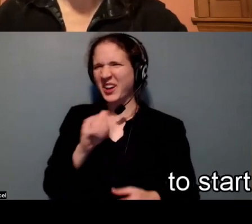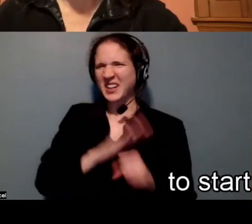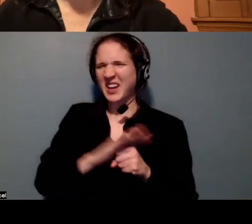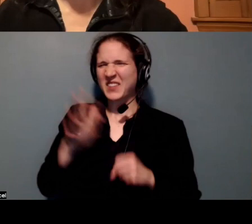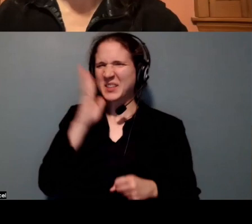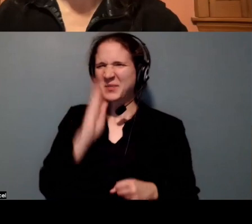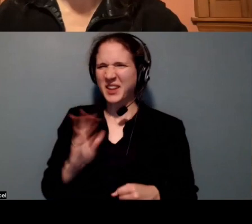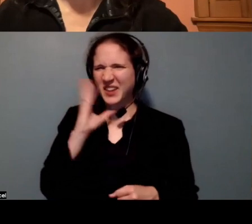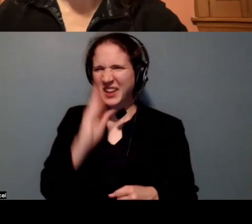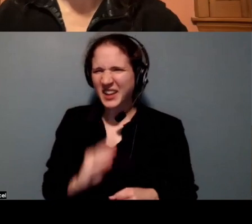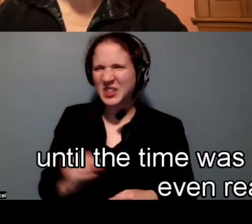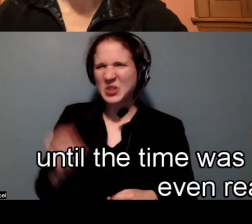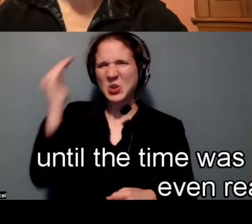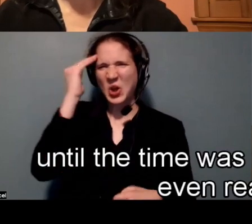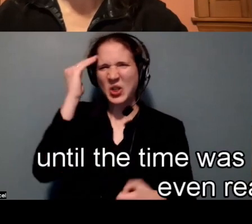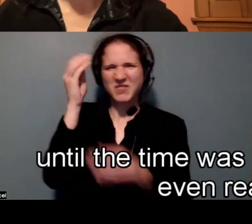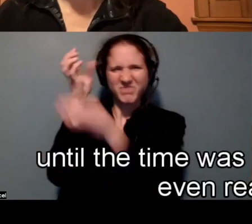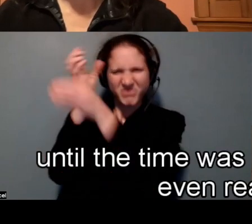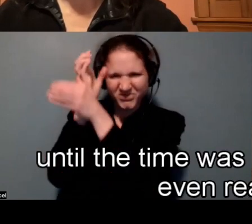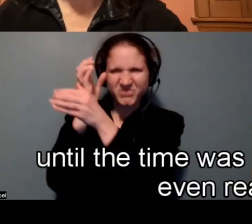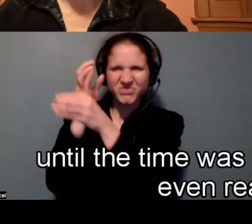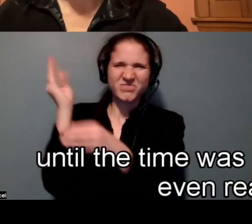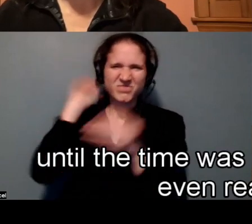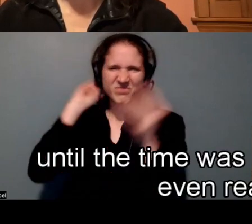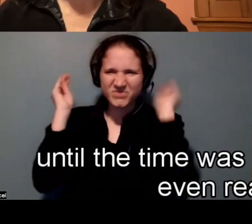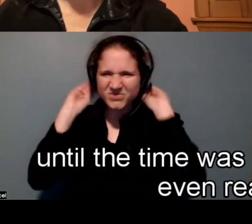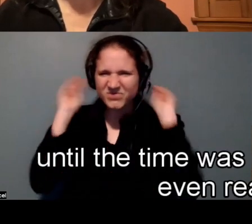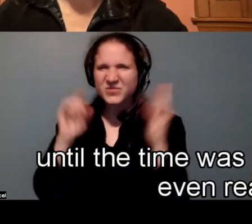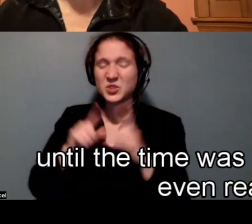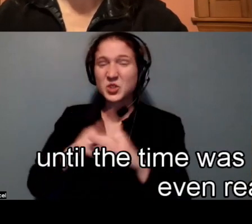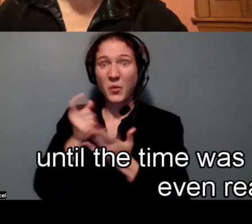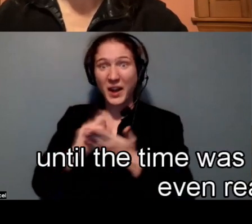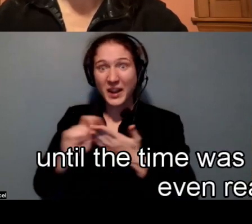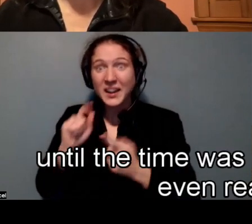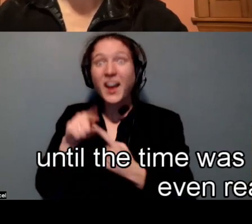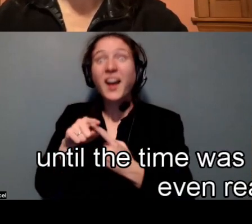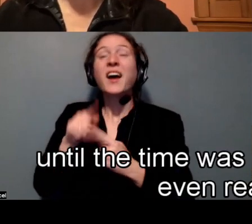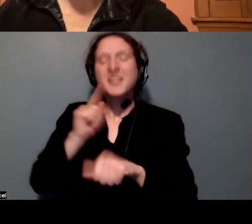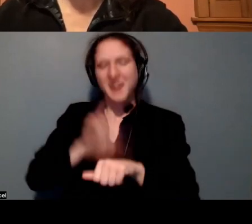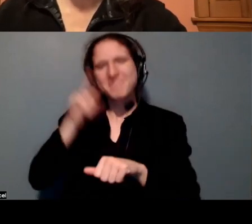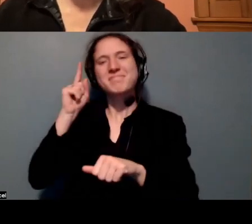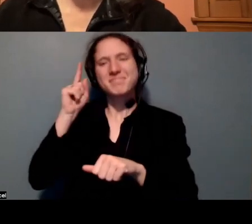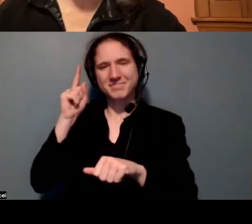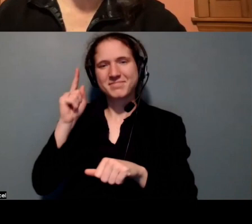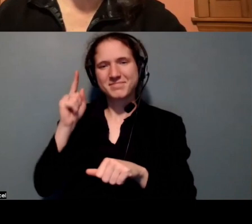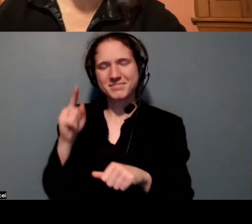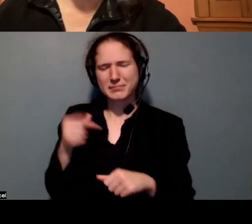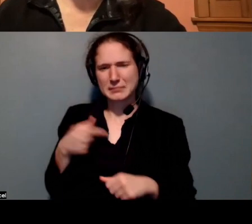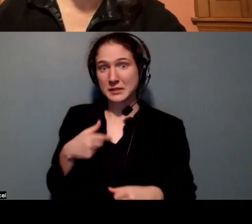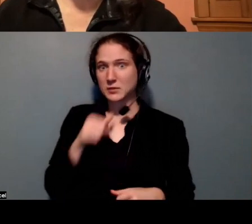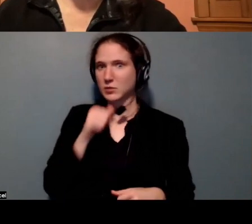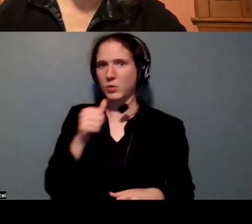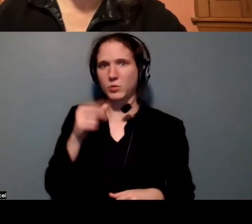writing until the time was right, and I hadn't even realized it.